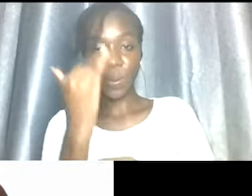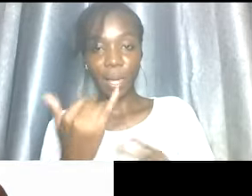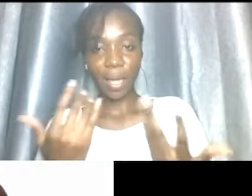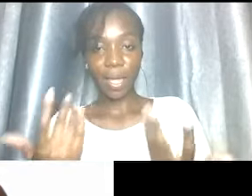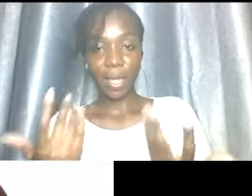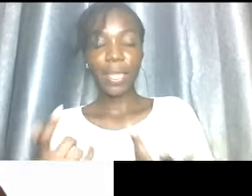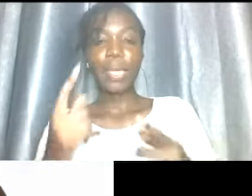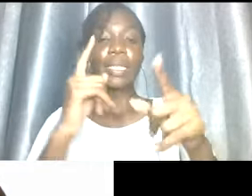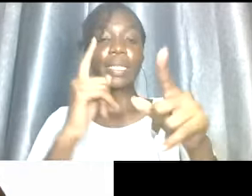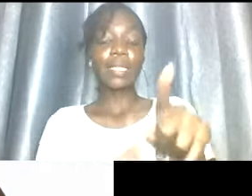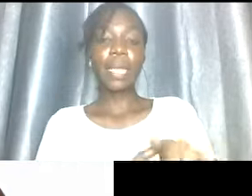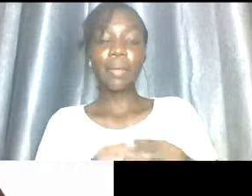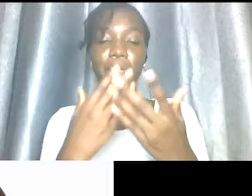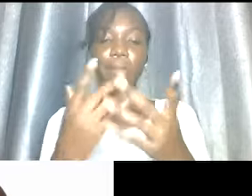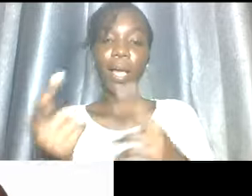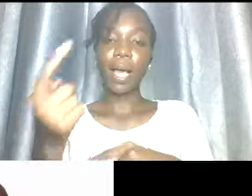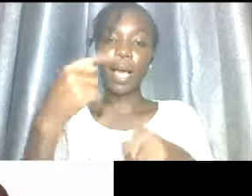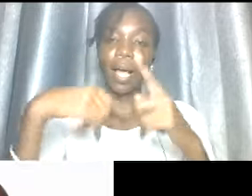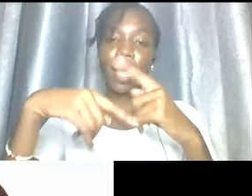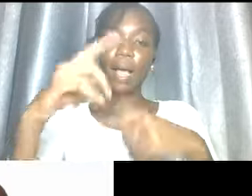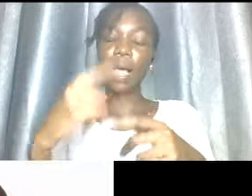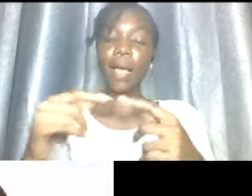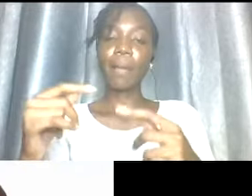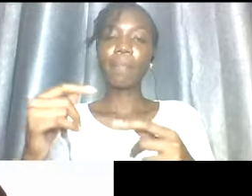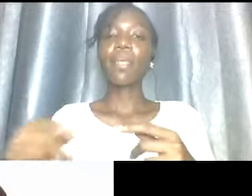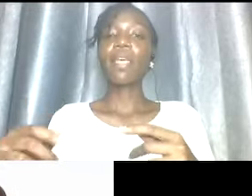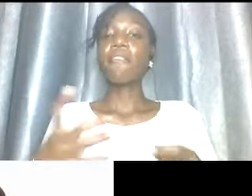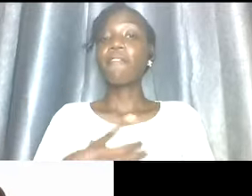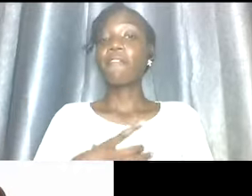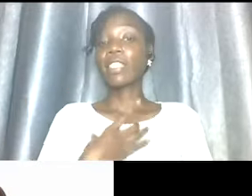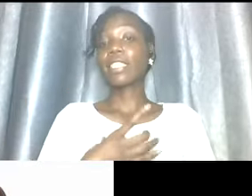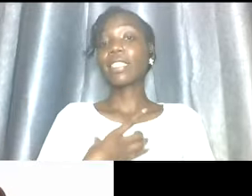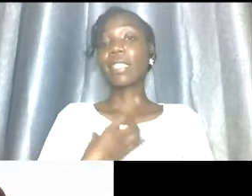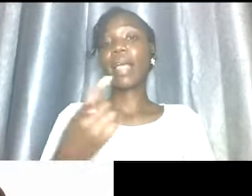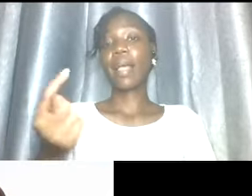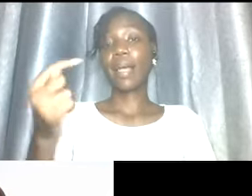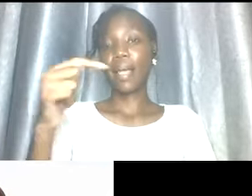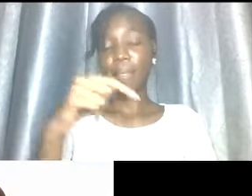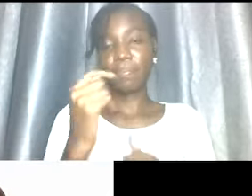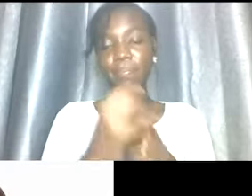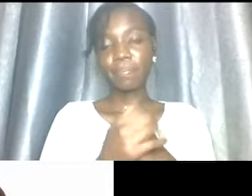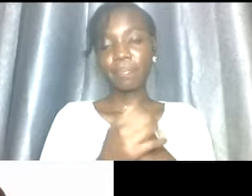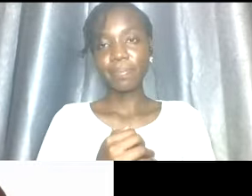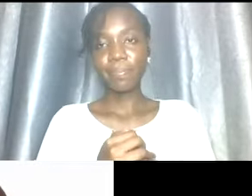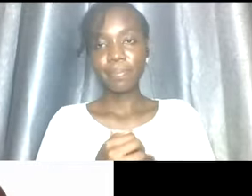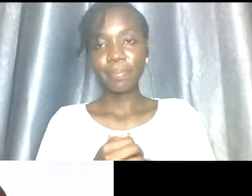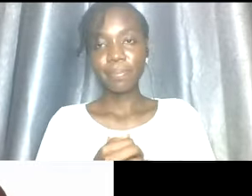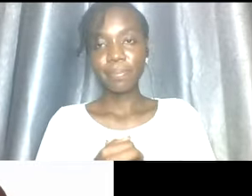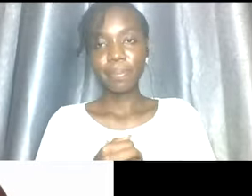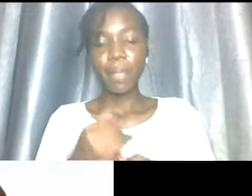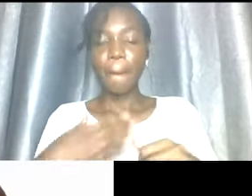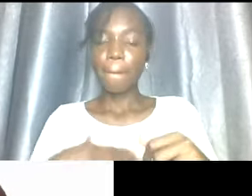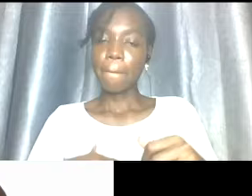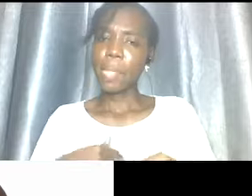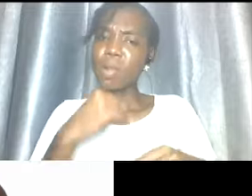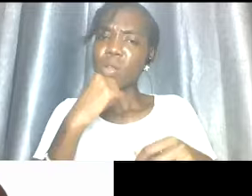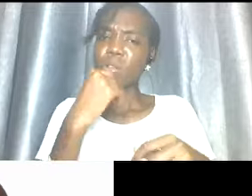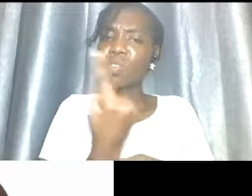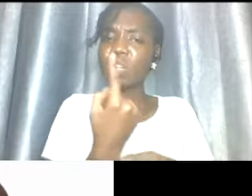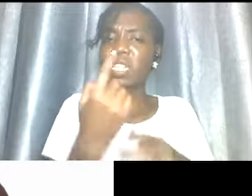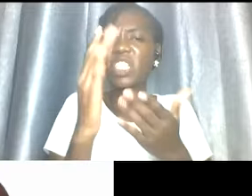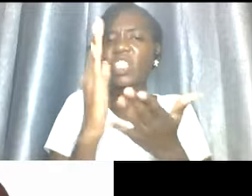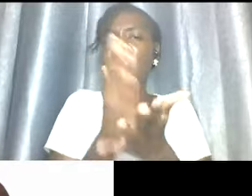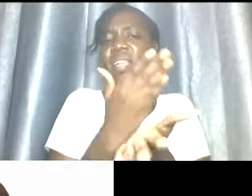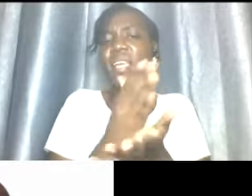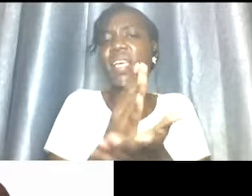into our gallery, when a guest comes into our club, I do not just share with them